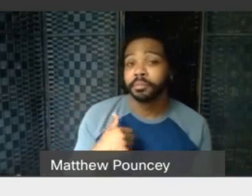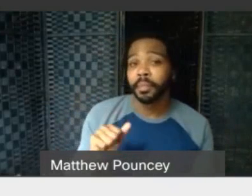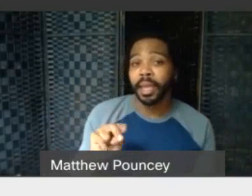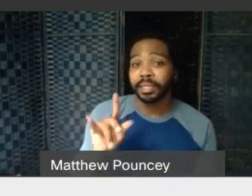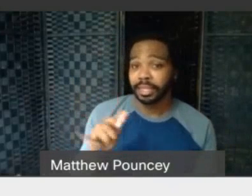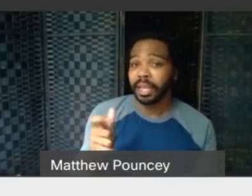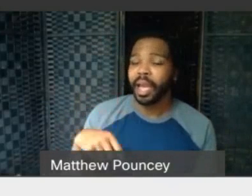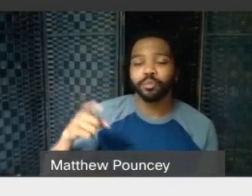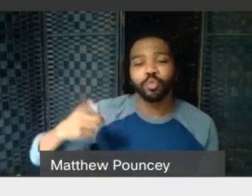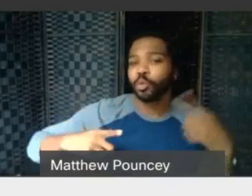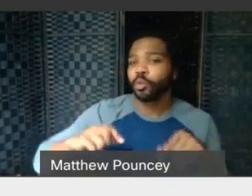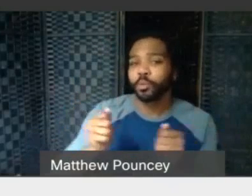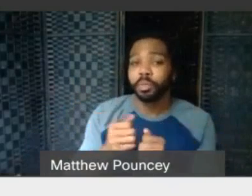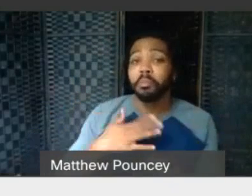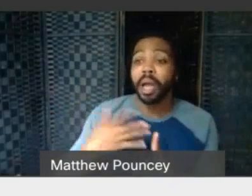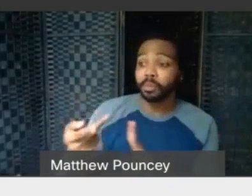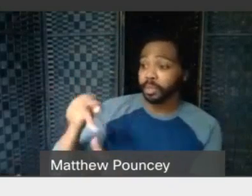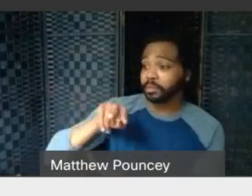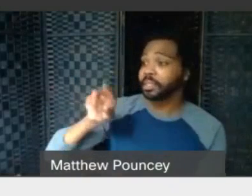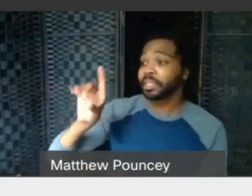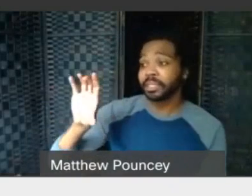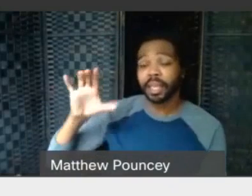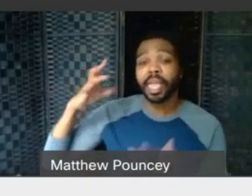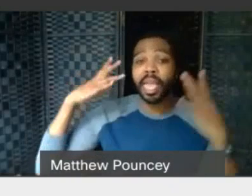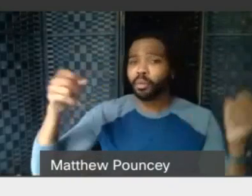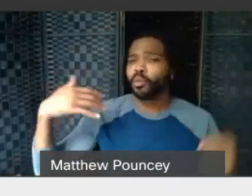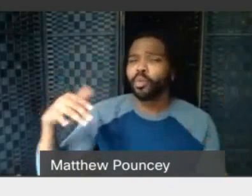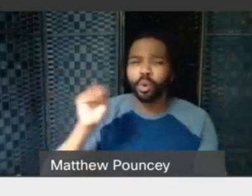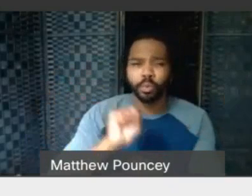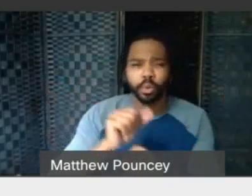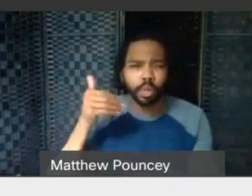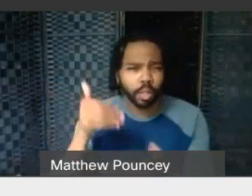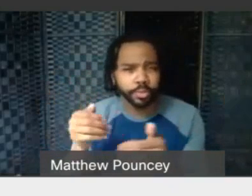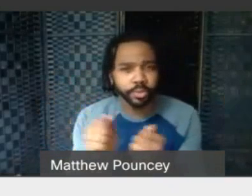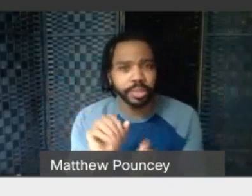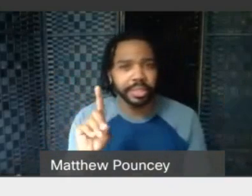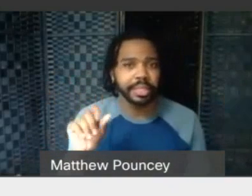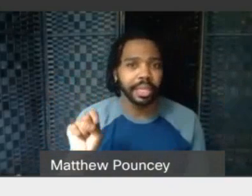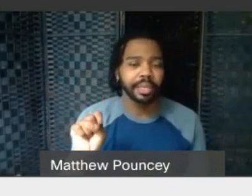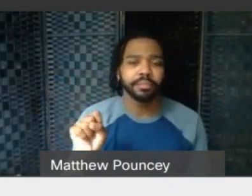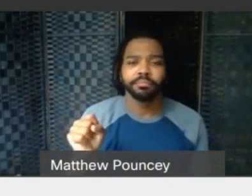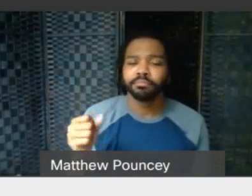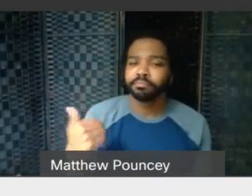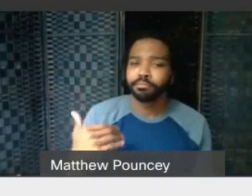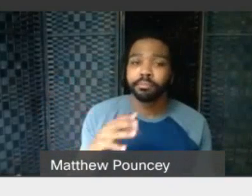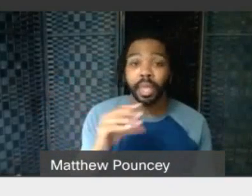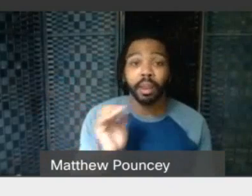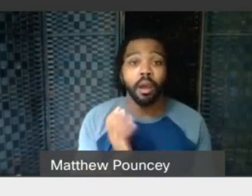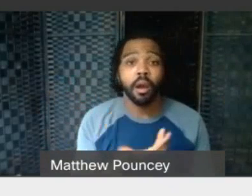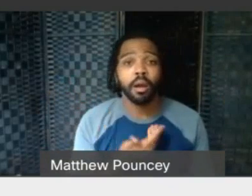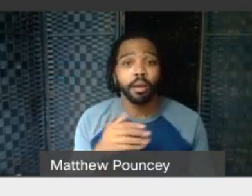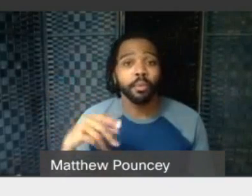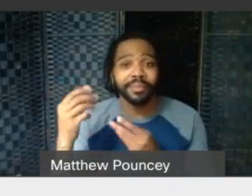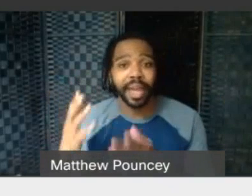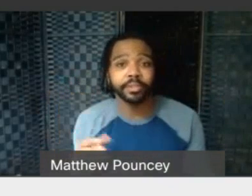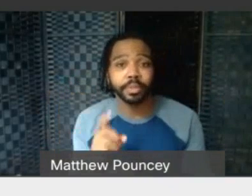agree that from my perspective, DC Health has worked very closely with DDS and our providers to address